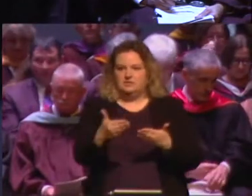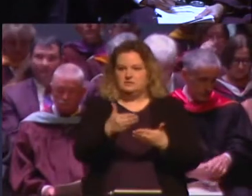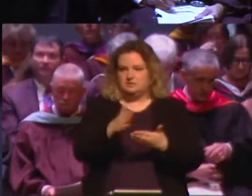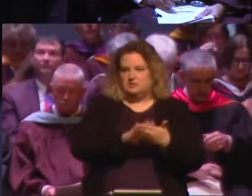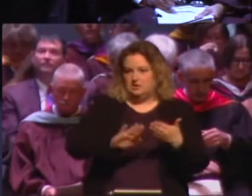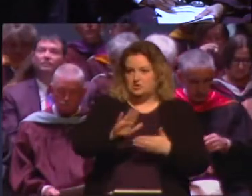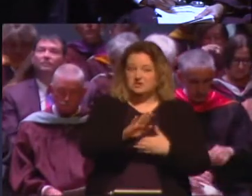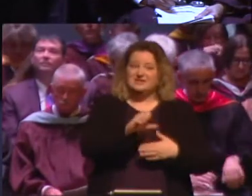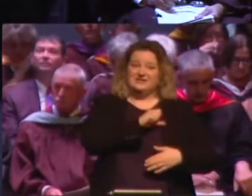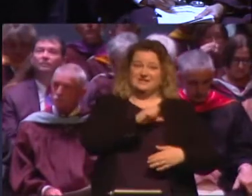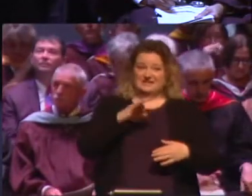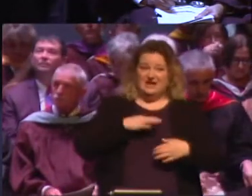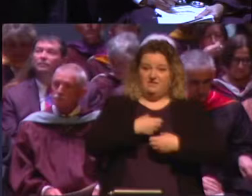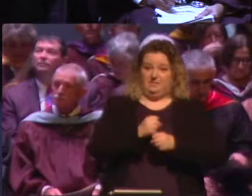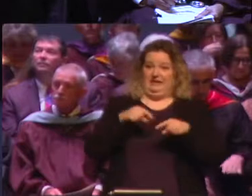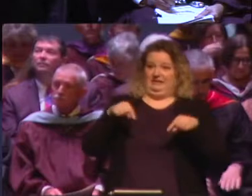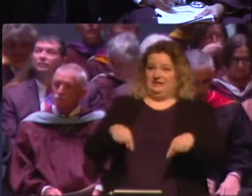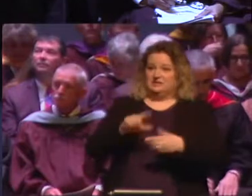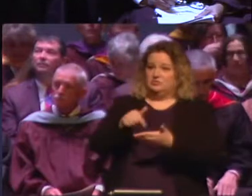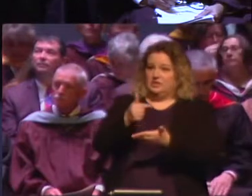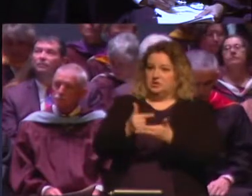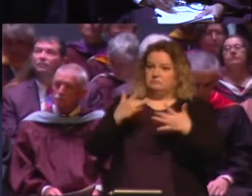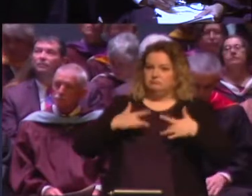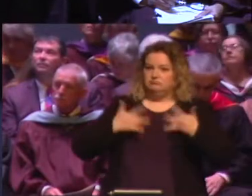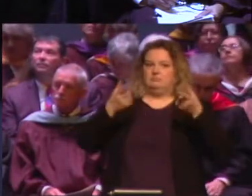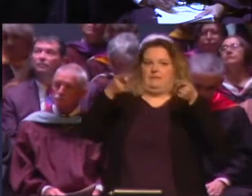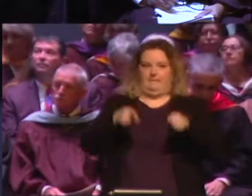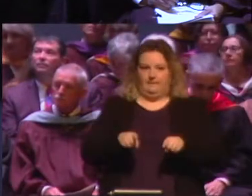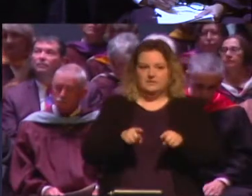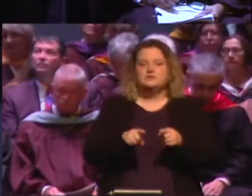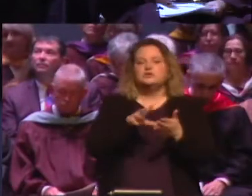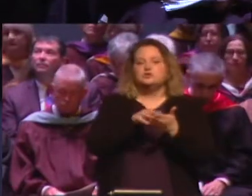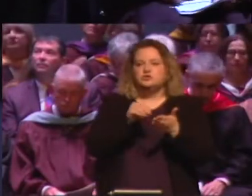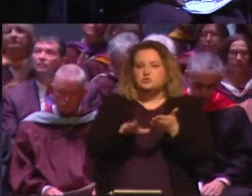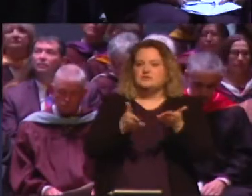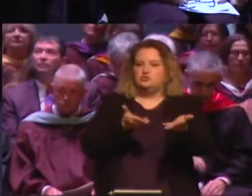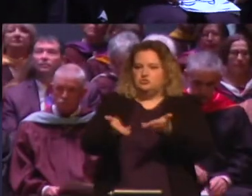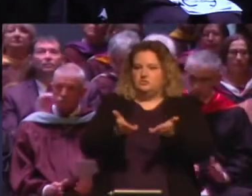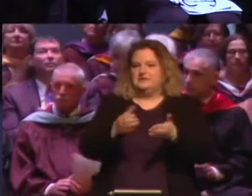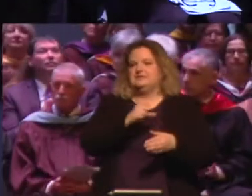the staff who helped make this graduation event happen, the student services